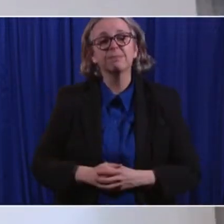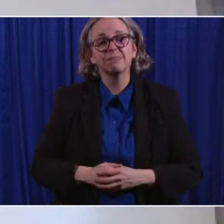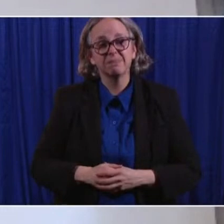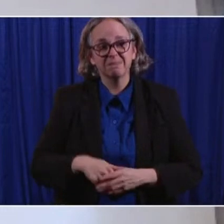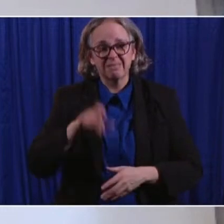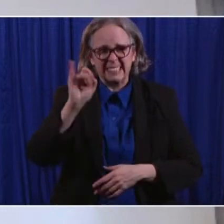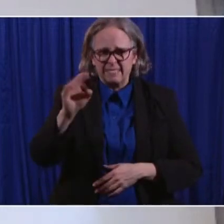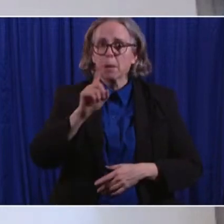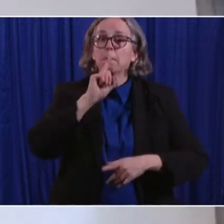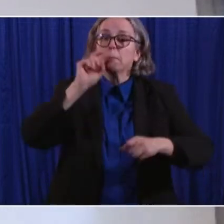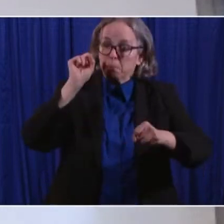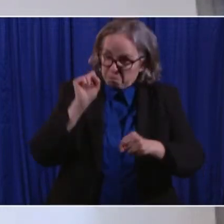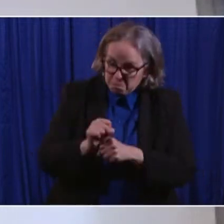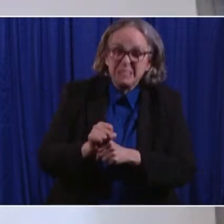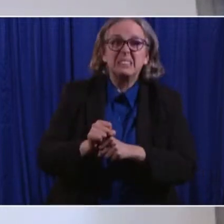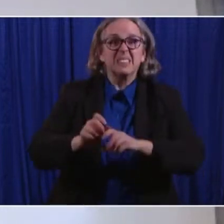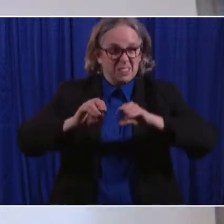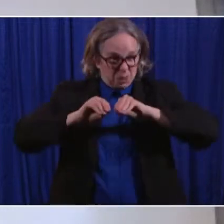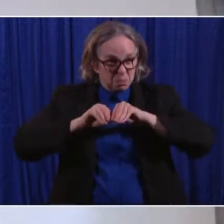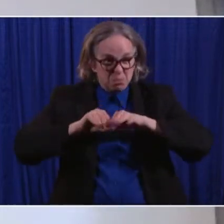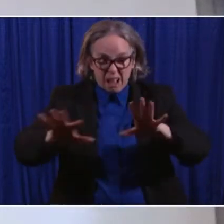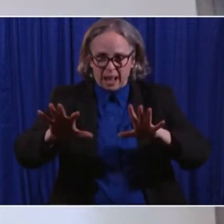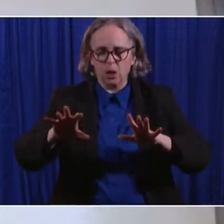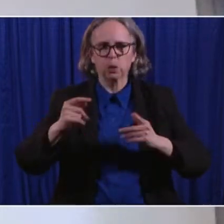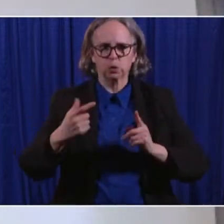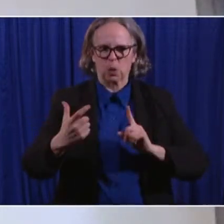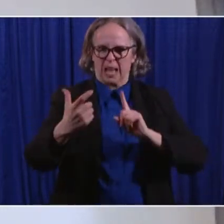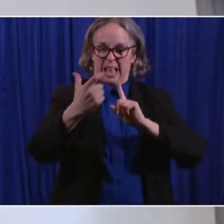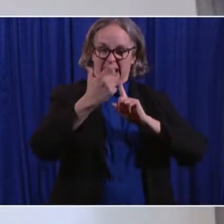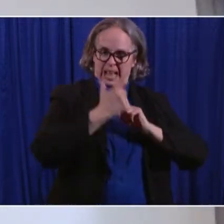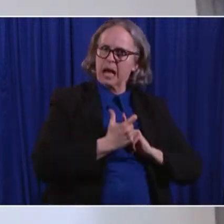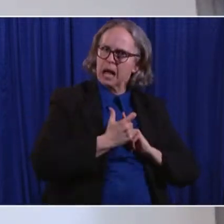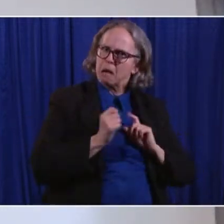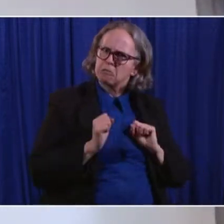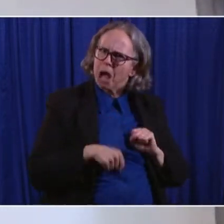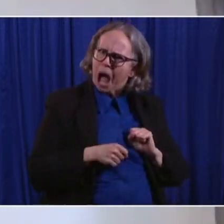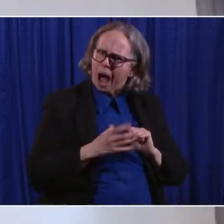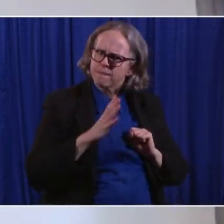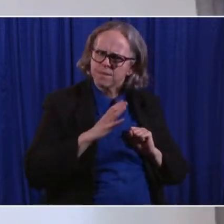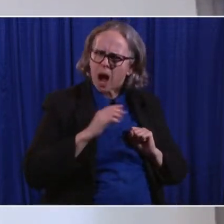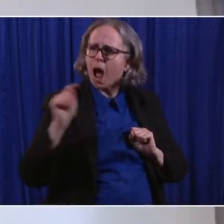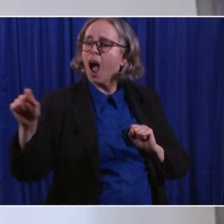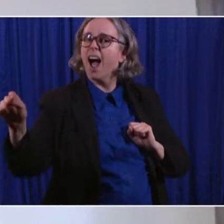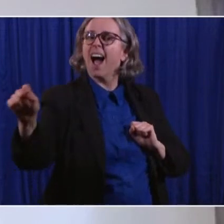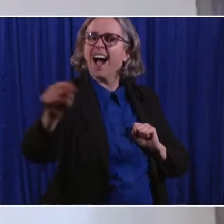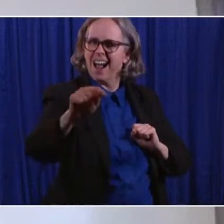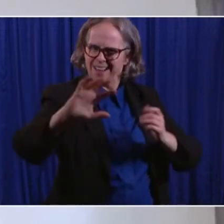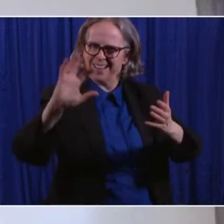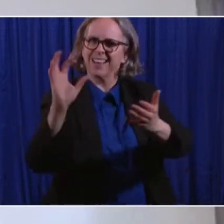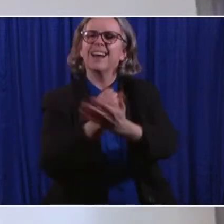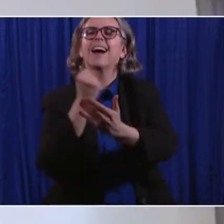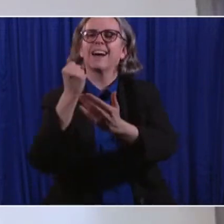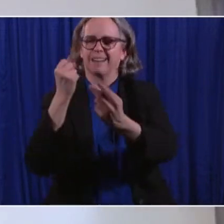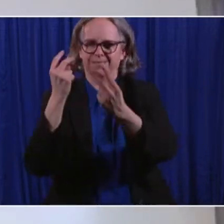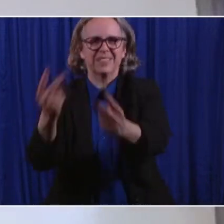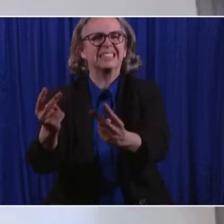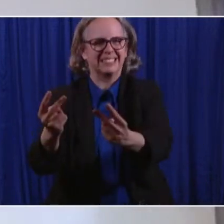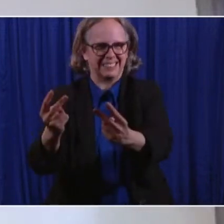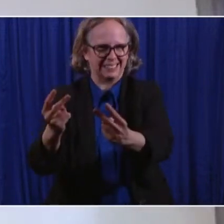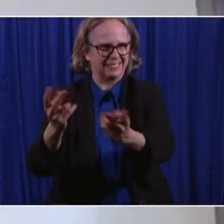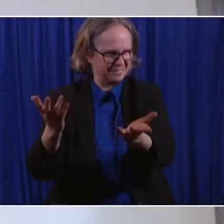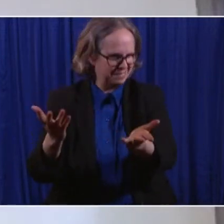is only contained to a particular place, then in fact, the facility should not restrict visitation for everyone.